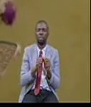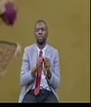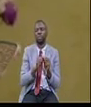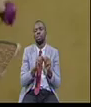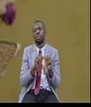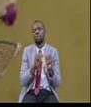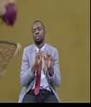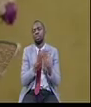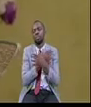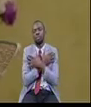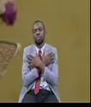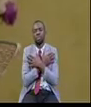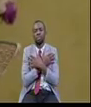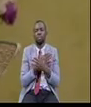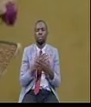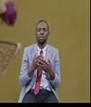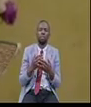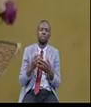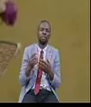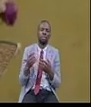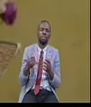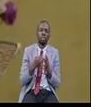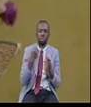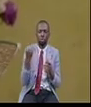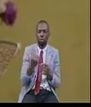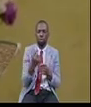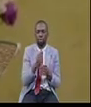from, it is always a refreshing time.